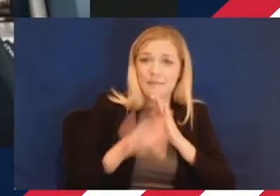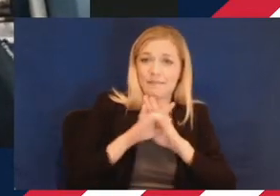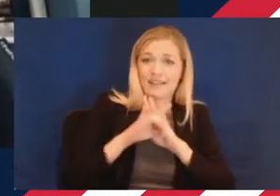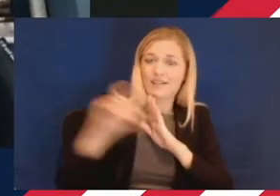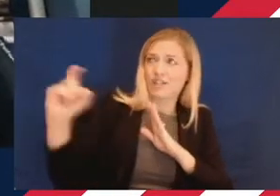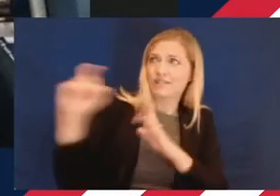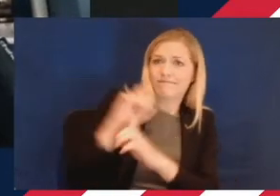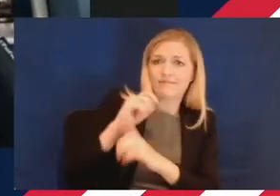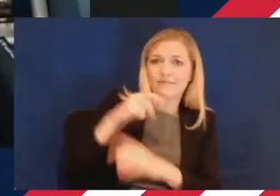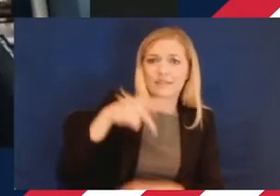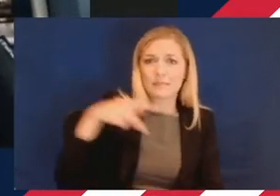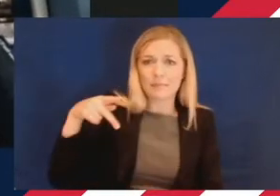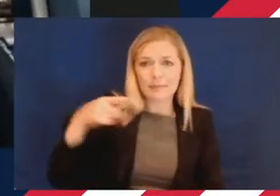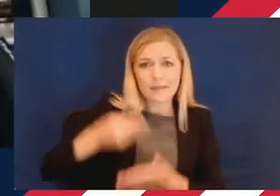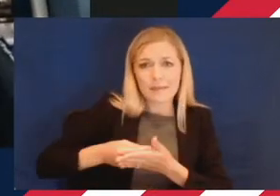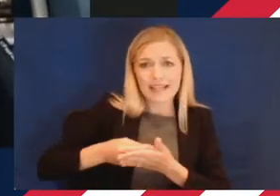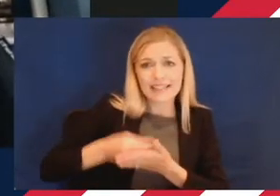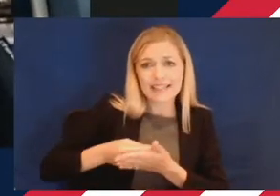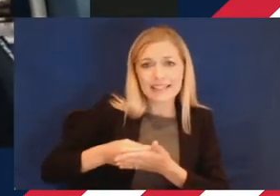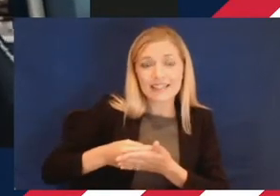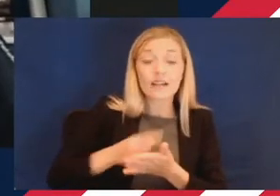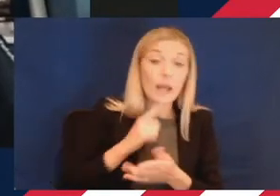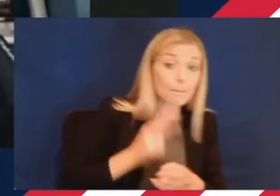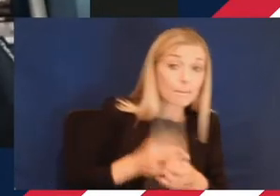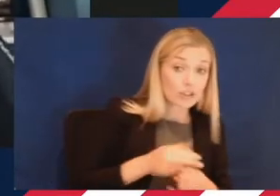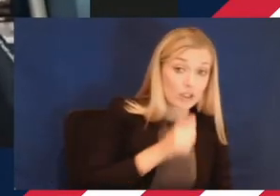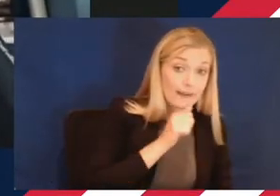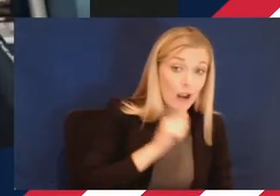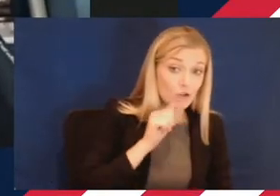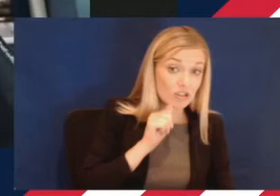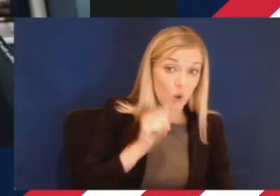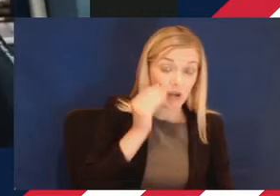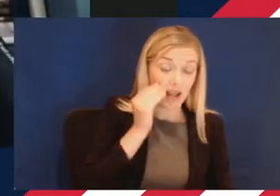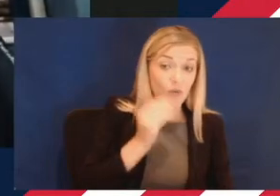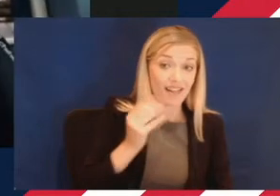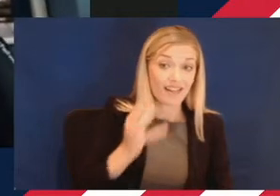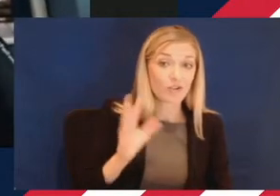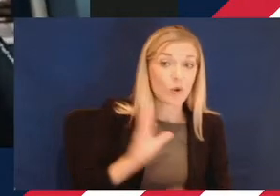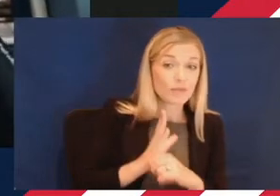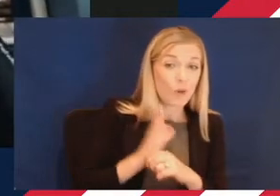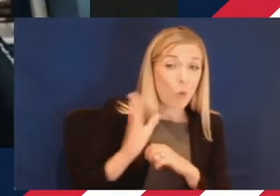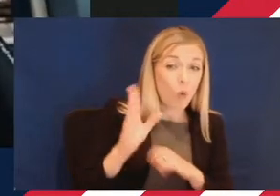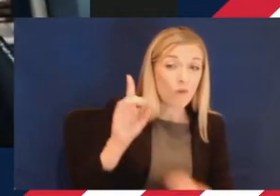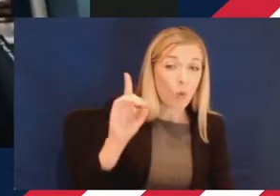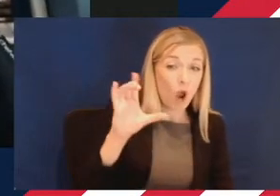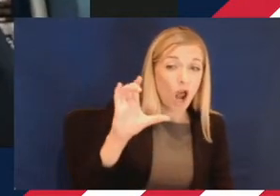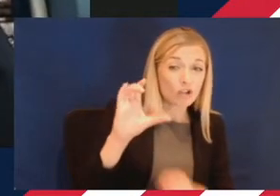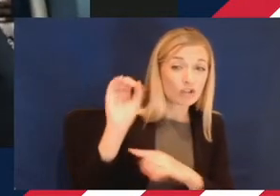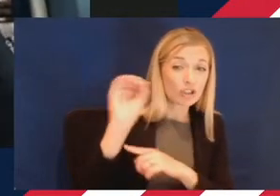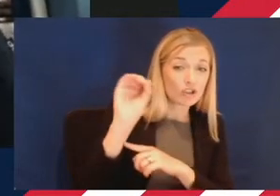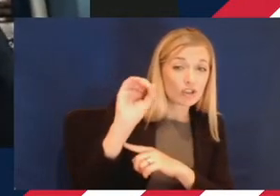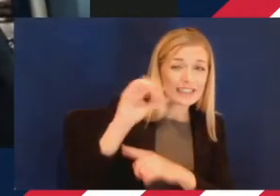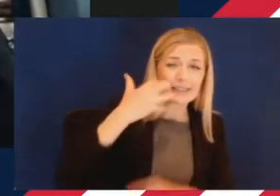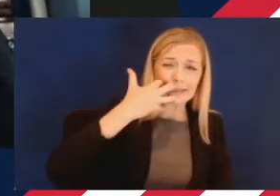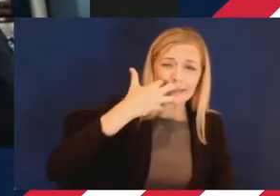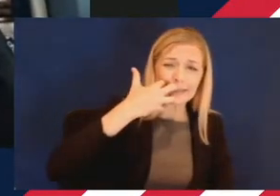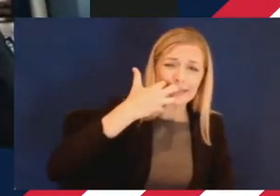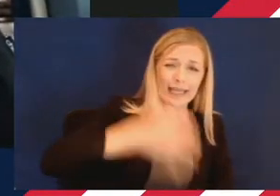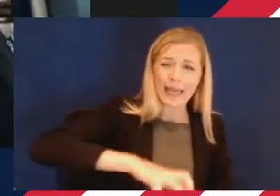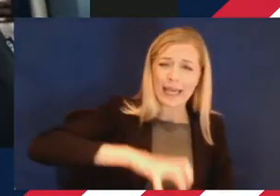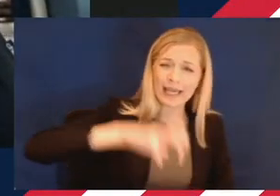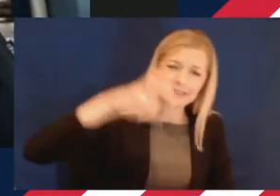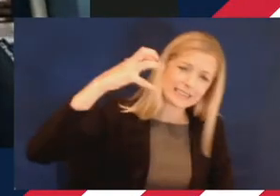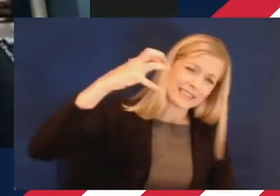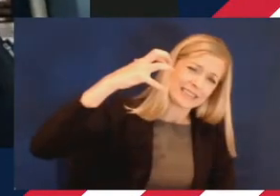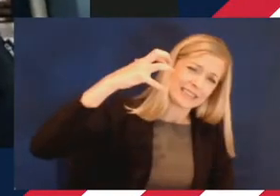of Arizona, I just want to point out that it's been over 100 degrees for weeks now, and our COVID rates have